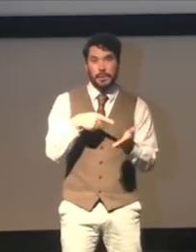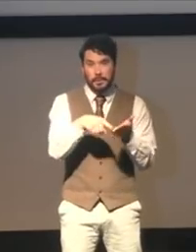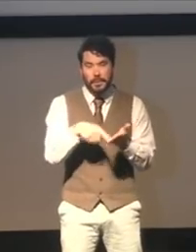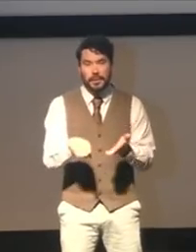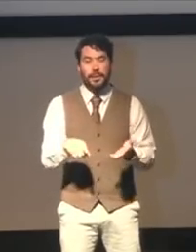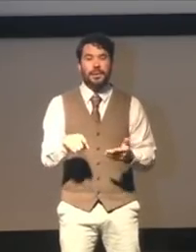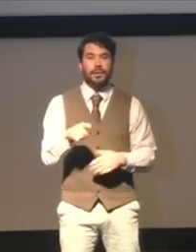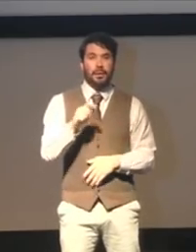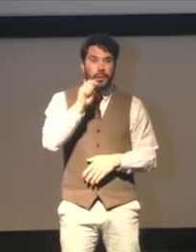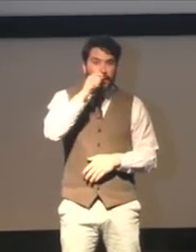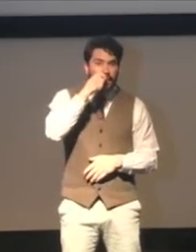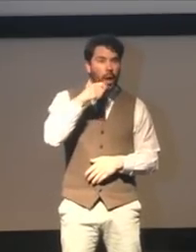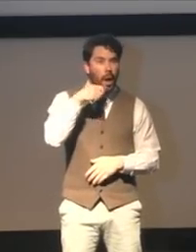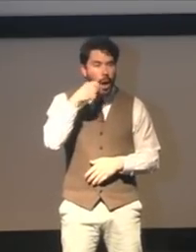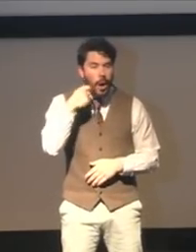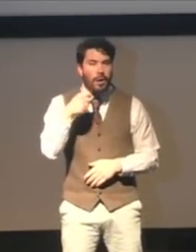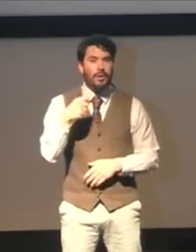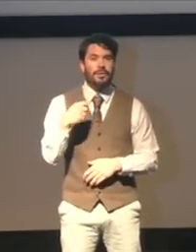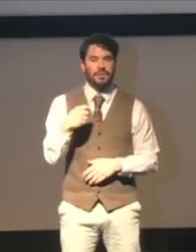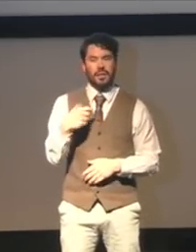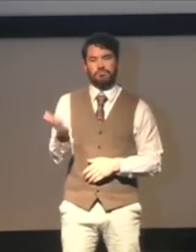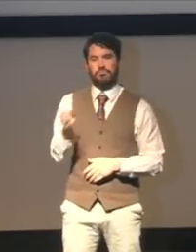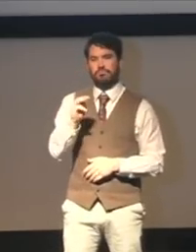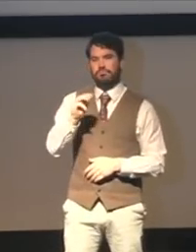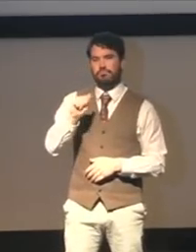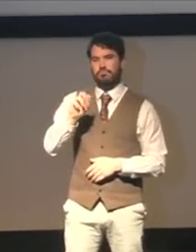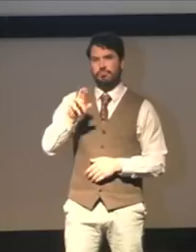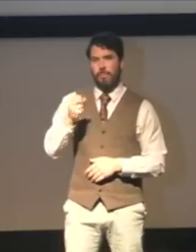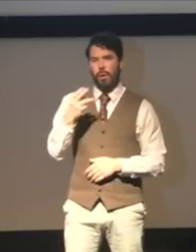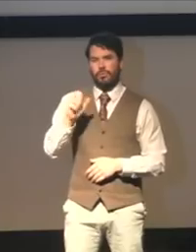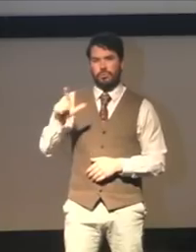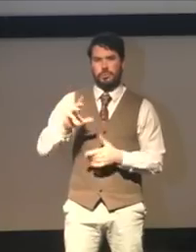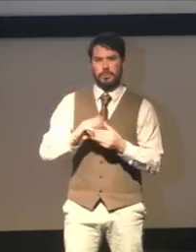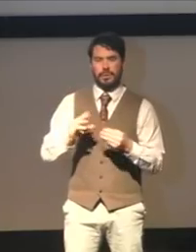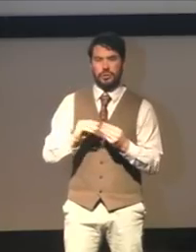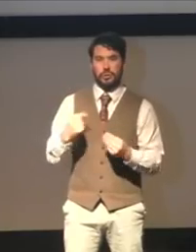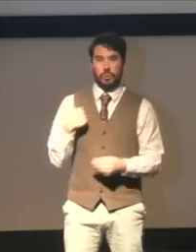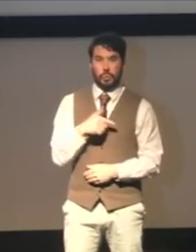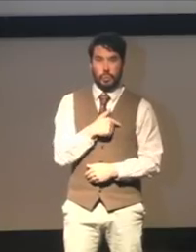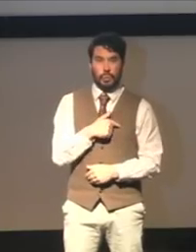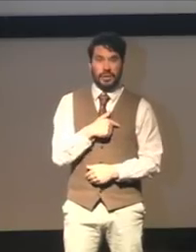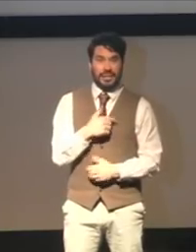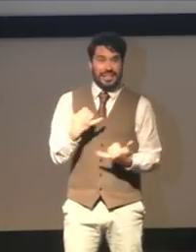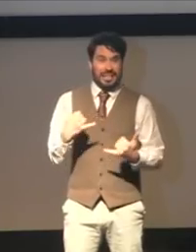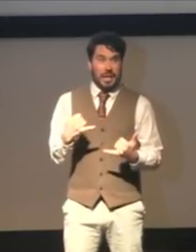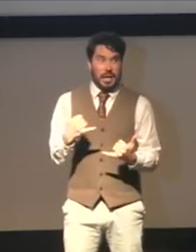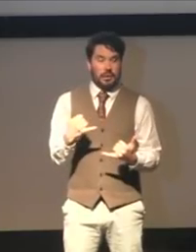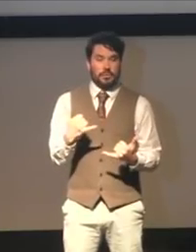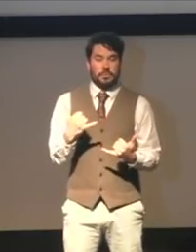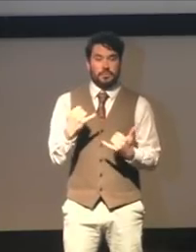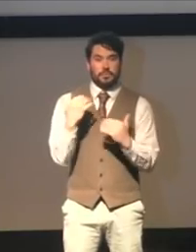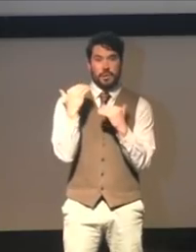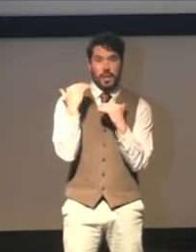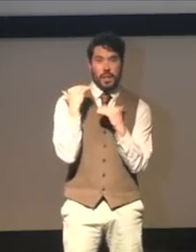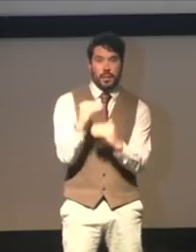to balance. And then, of course, Marshall mentioned that we also have capital constraints given the financial impacts